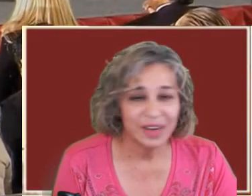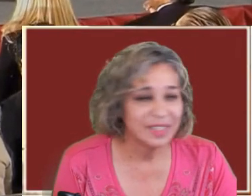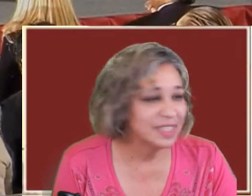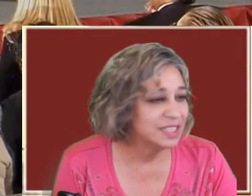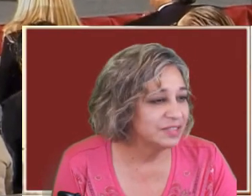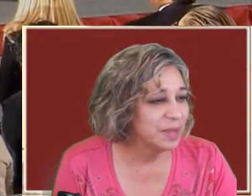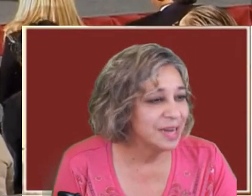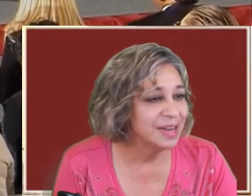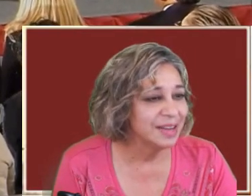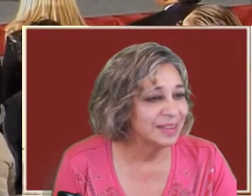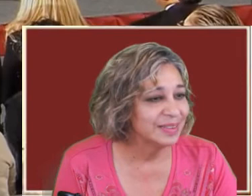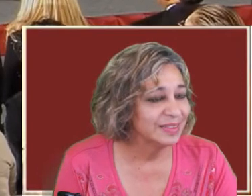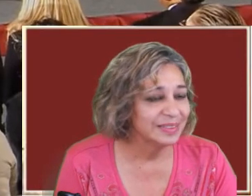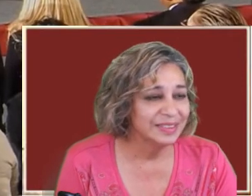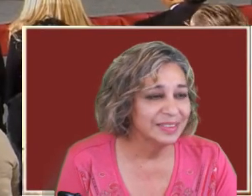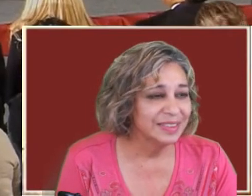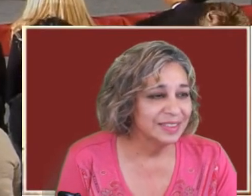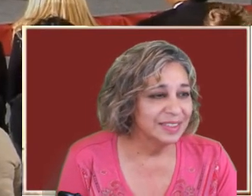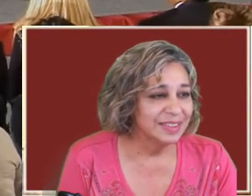Or excessive spending.